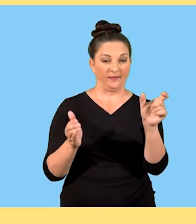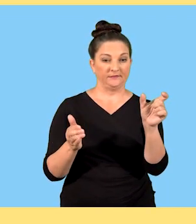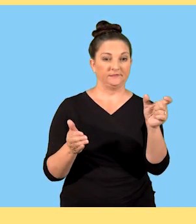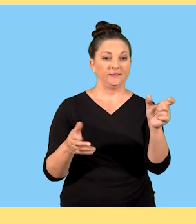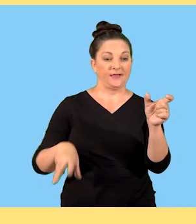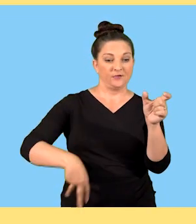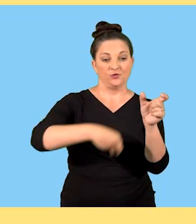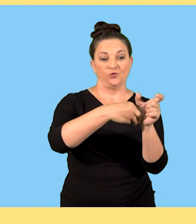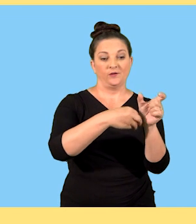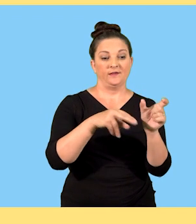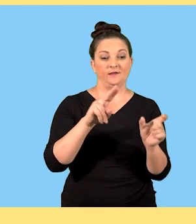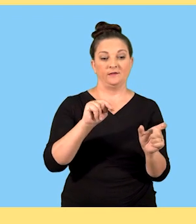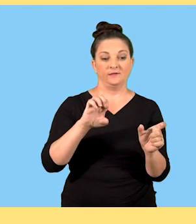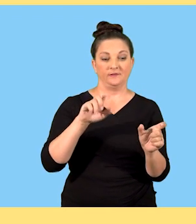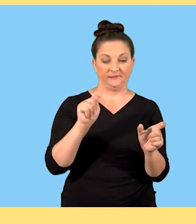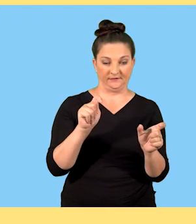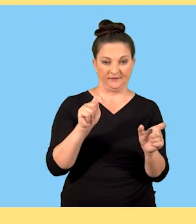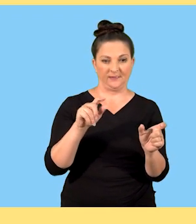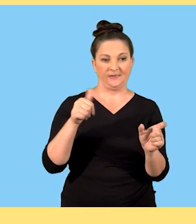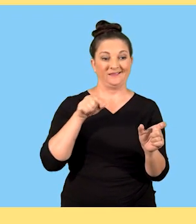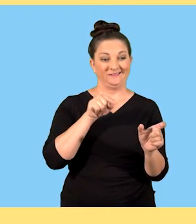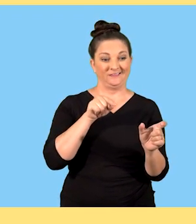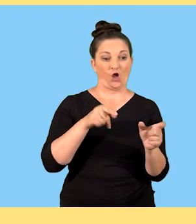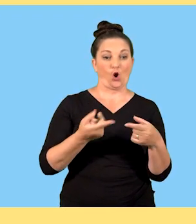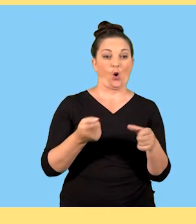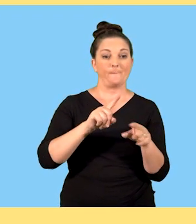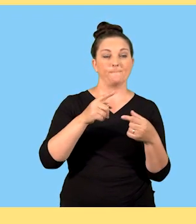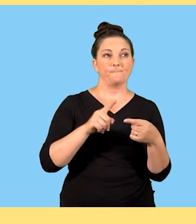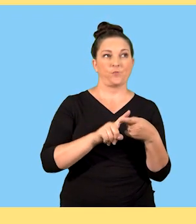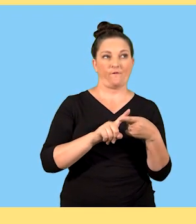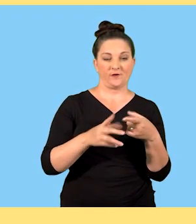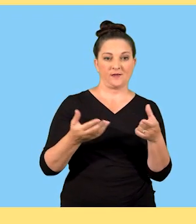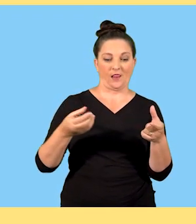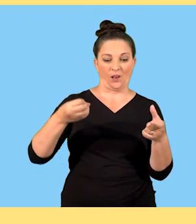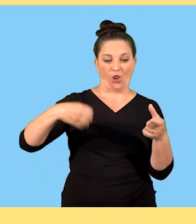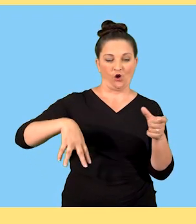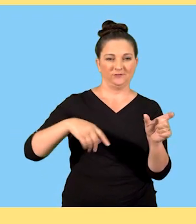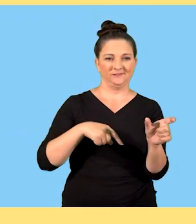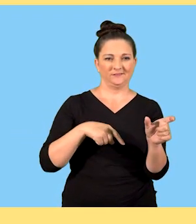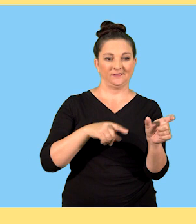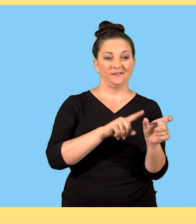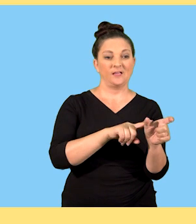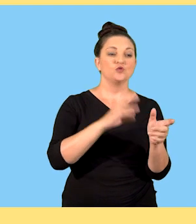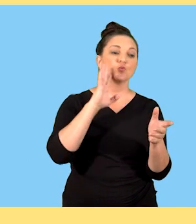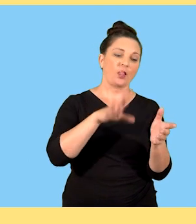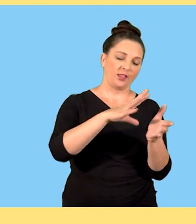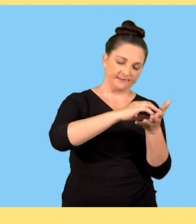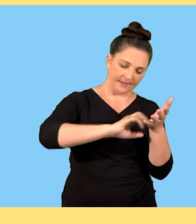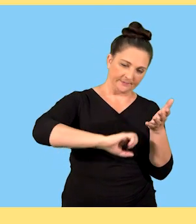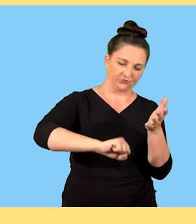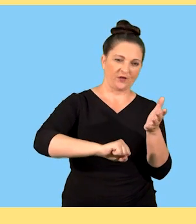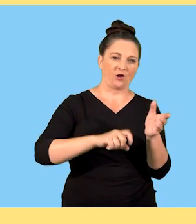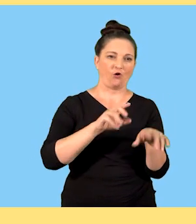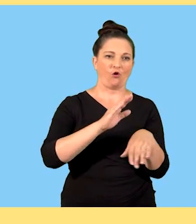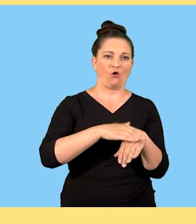you add net profit, which is your profit and loss. And then you subtract drawings